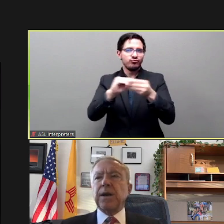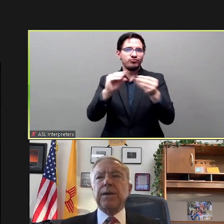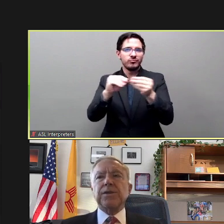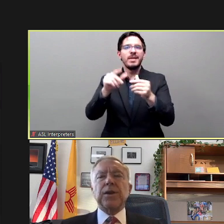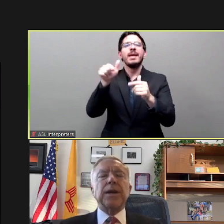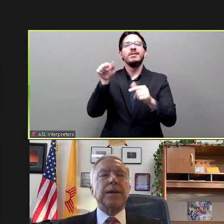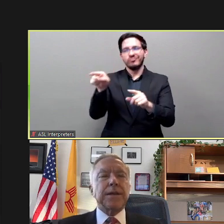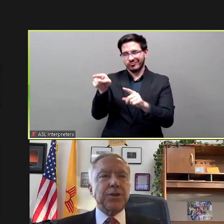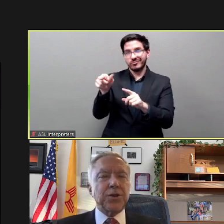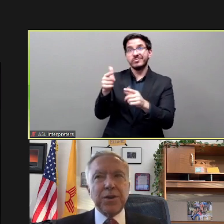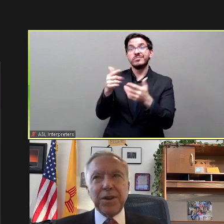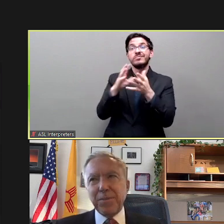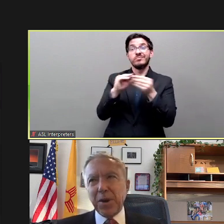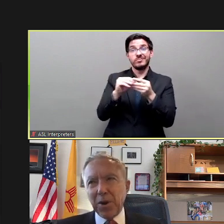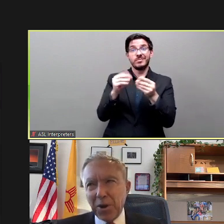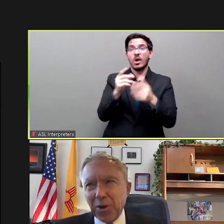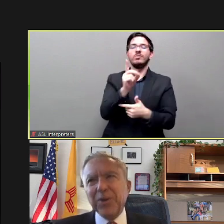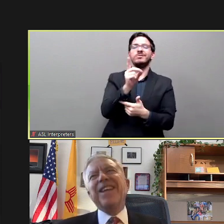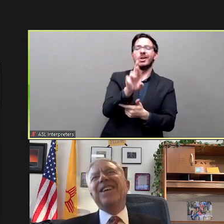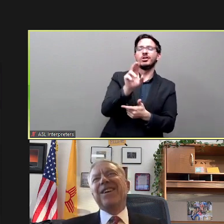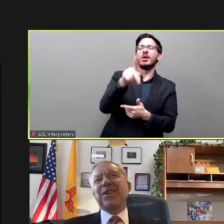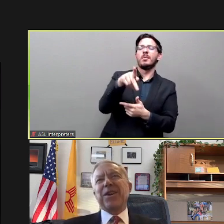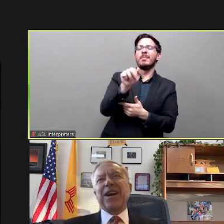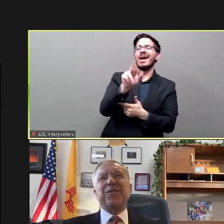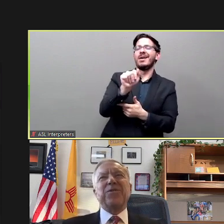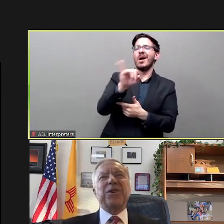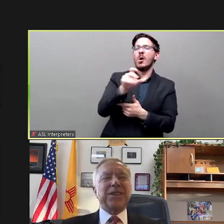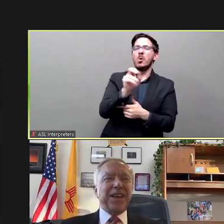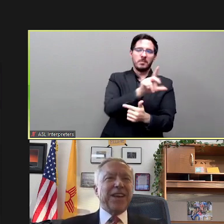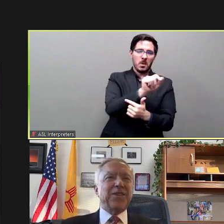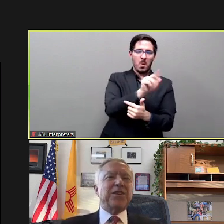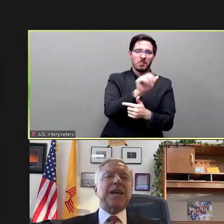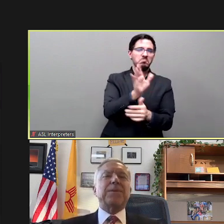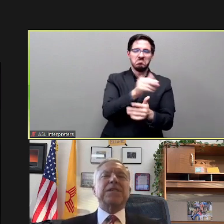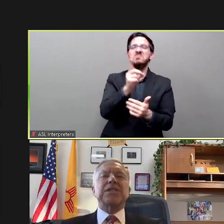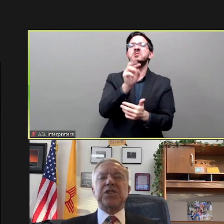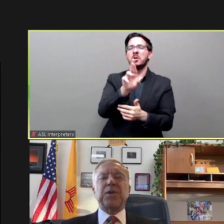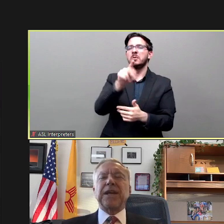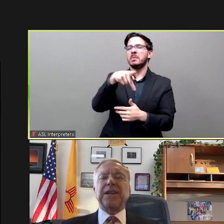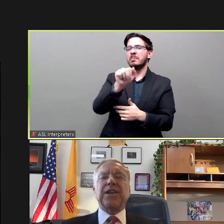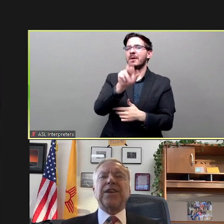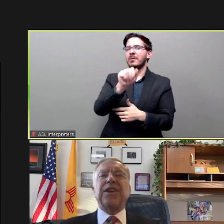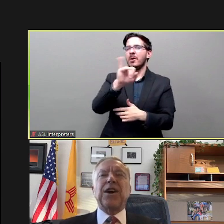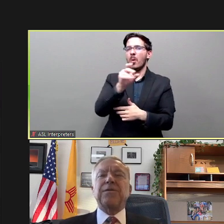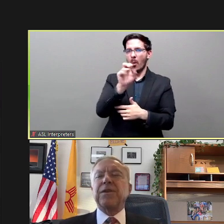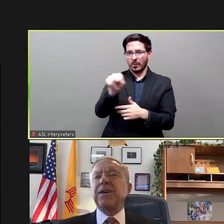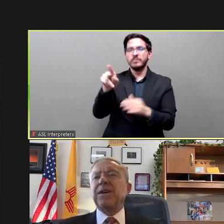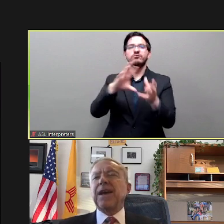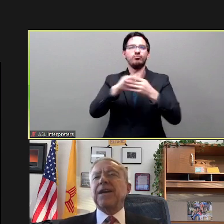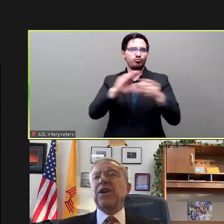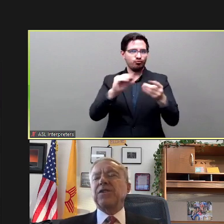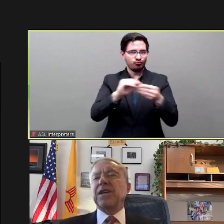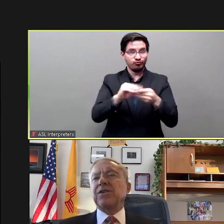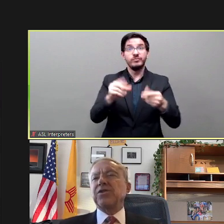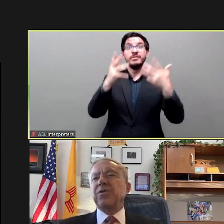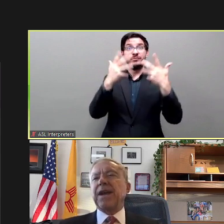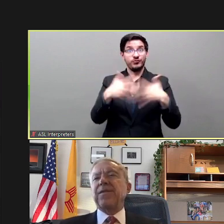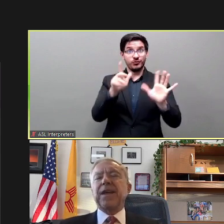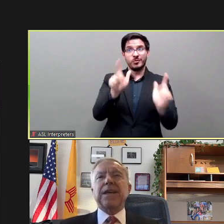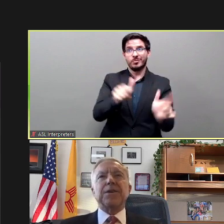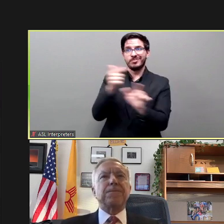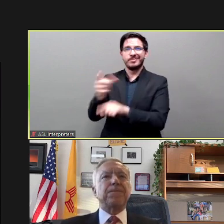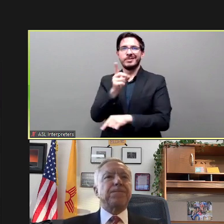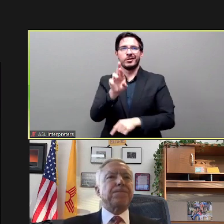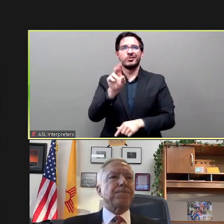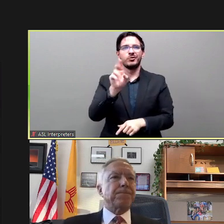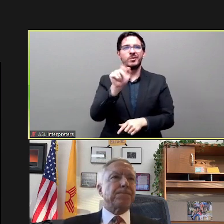to, Dr. Perahone will handle those topics, and she will hand it off to Dr. Duran.